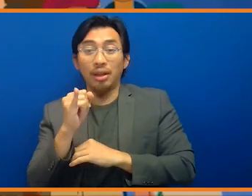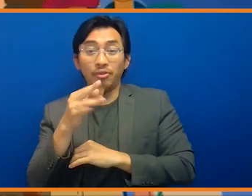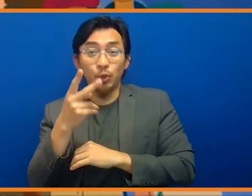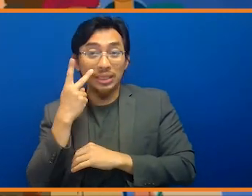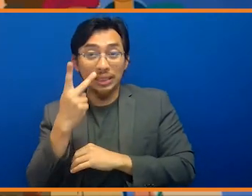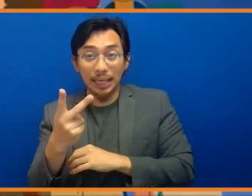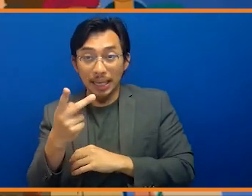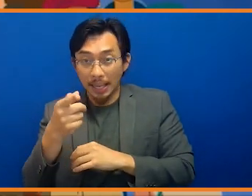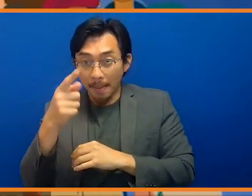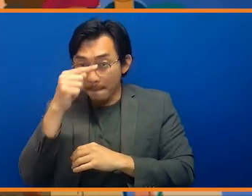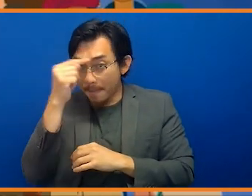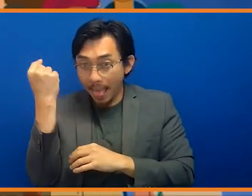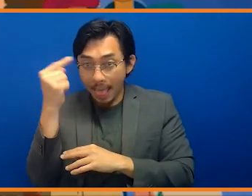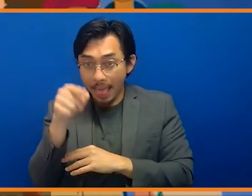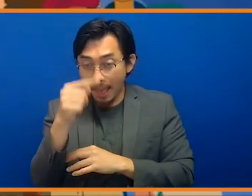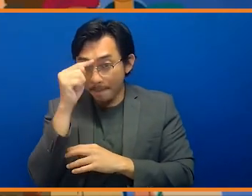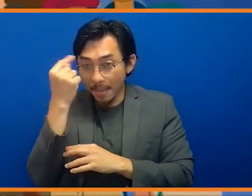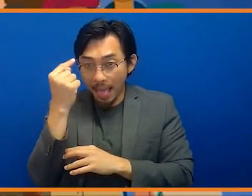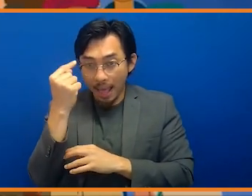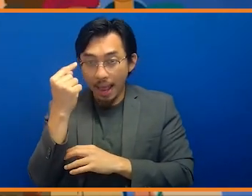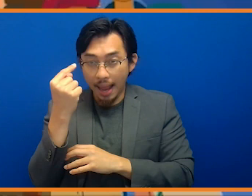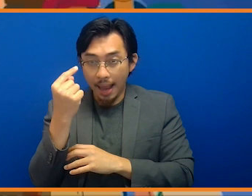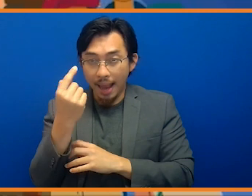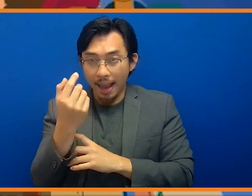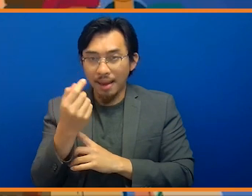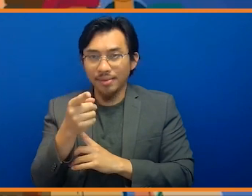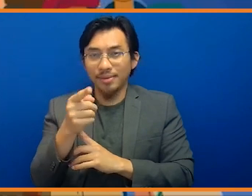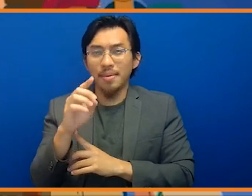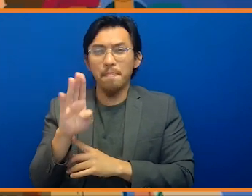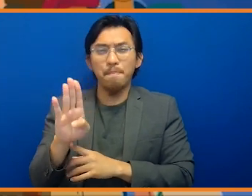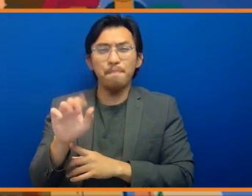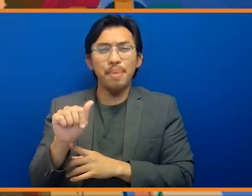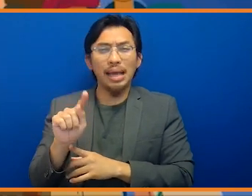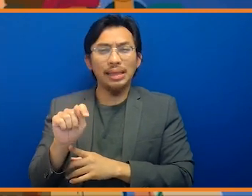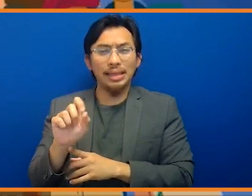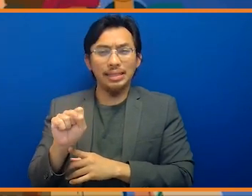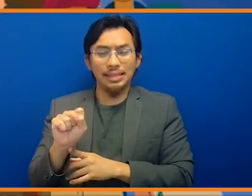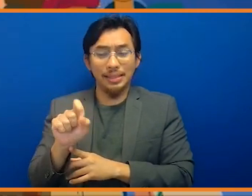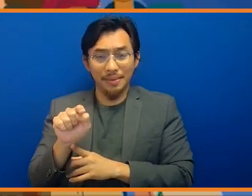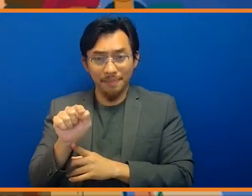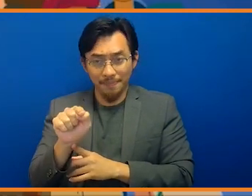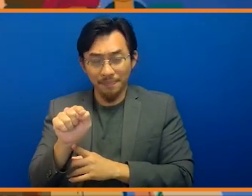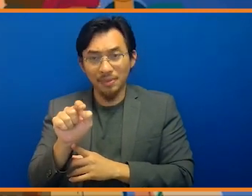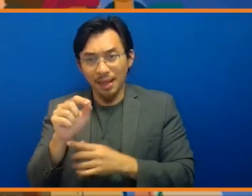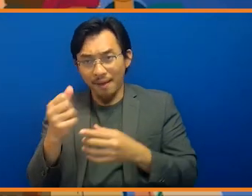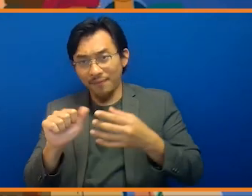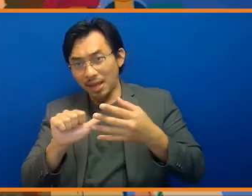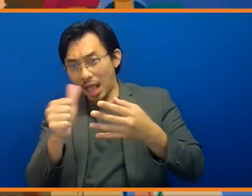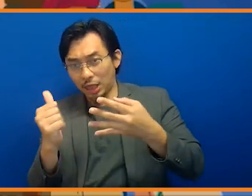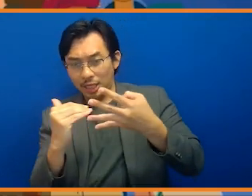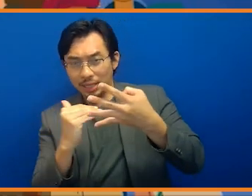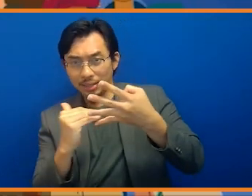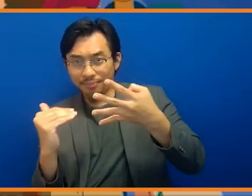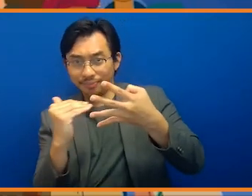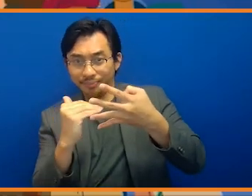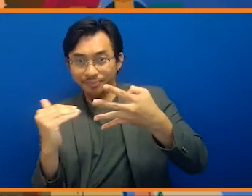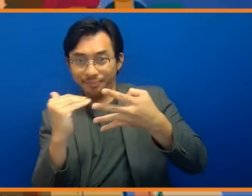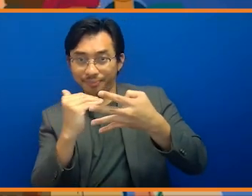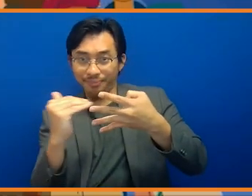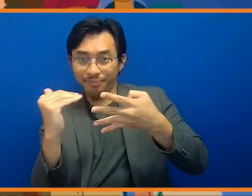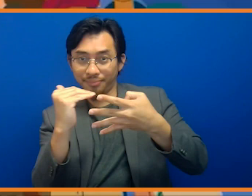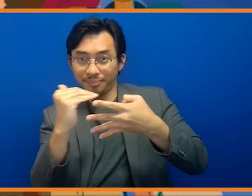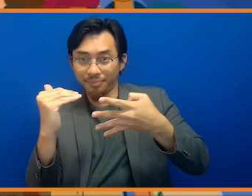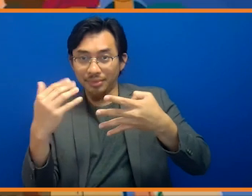material, yeah, this is the stool from the bats. Yeah, and then another layer composed with